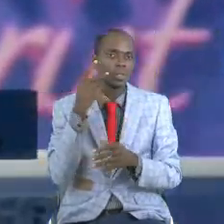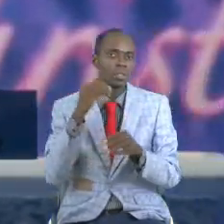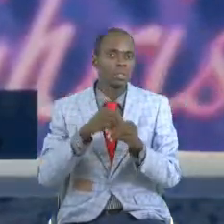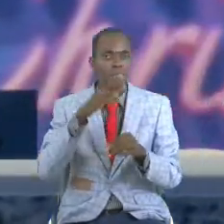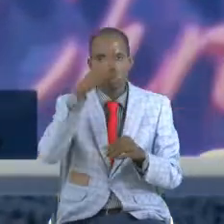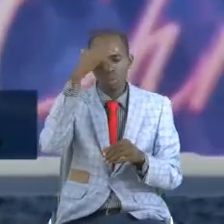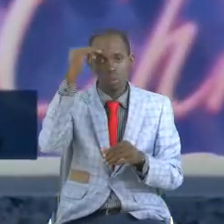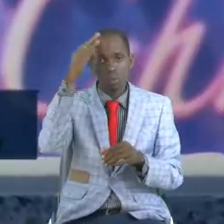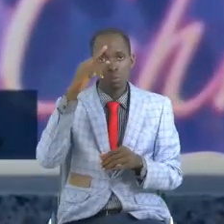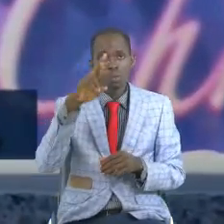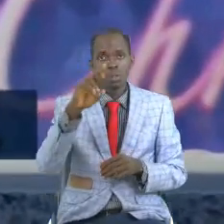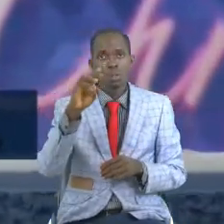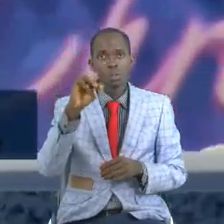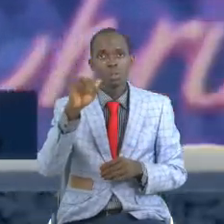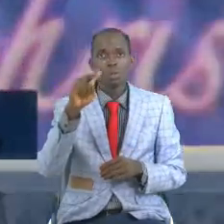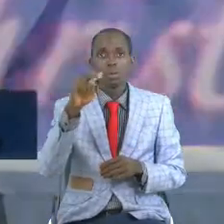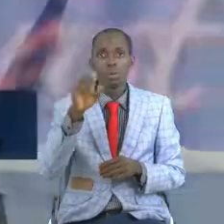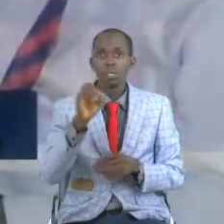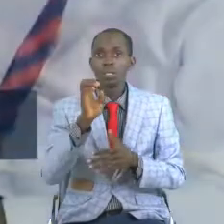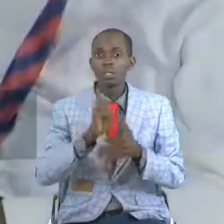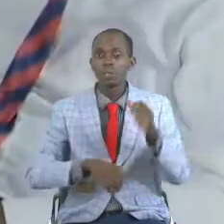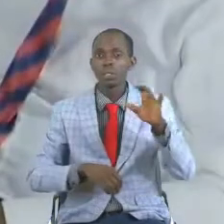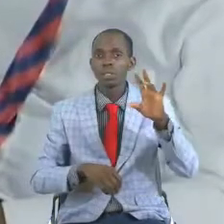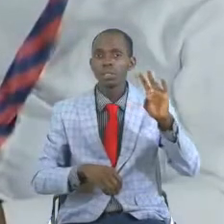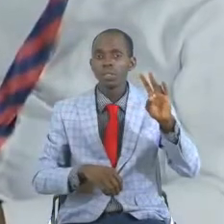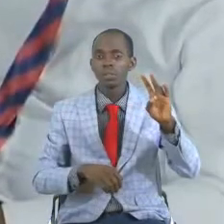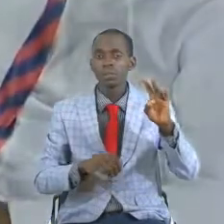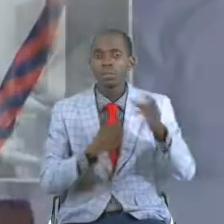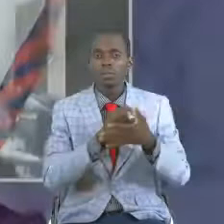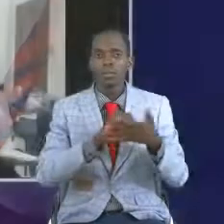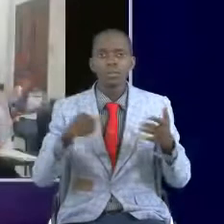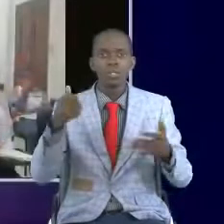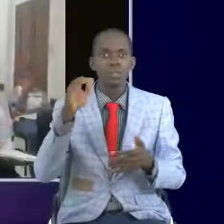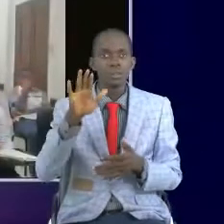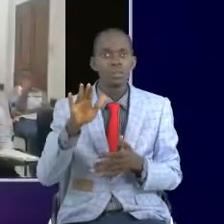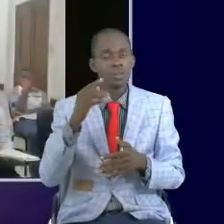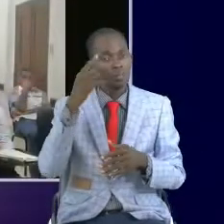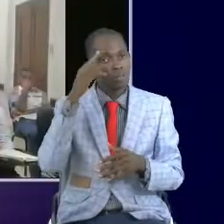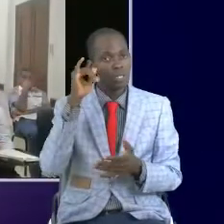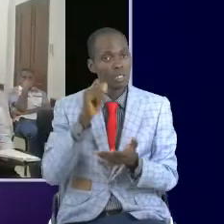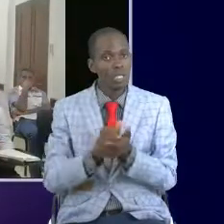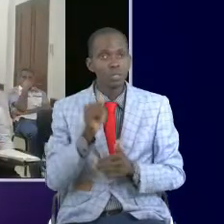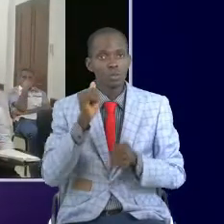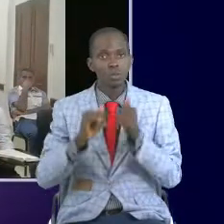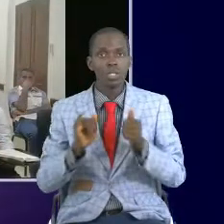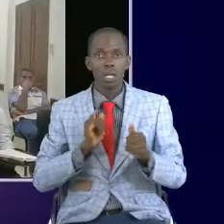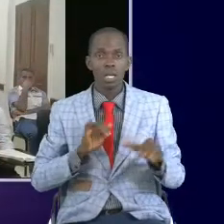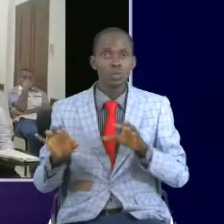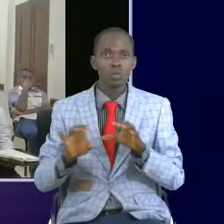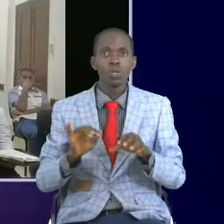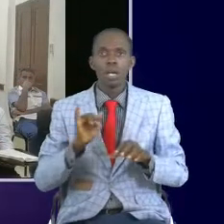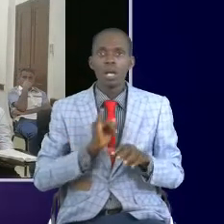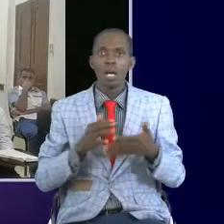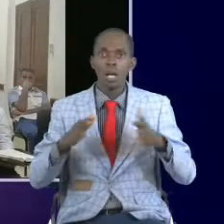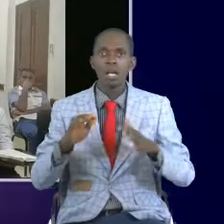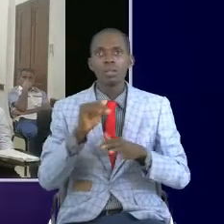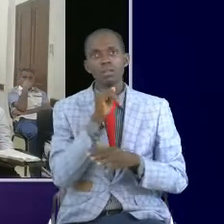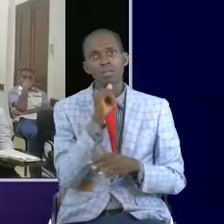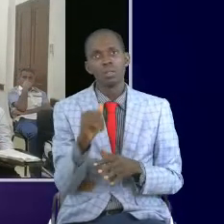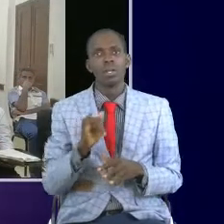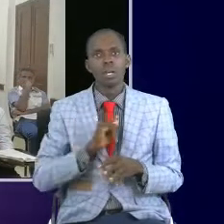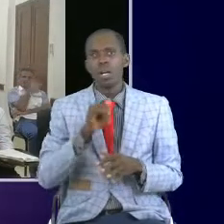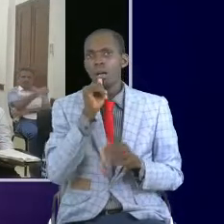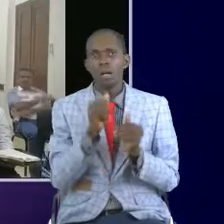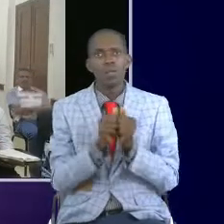I'm reading from verse 15. For that which I do, I allow not. I'm helpless. I'm hopeless.